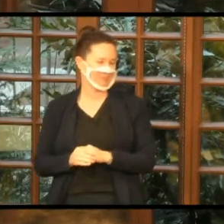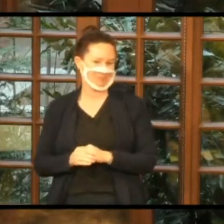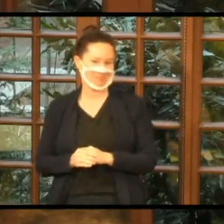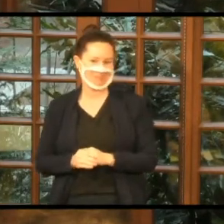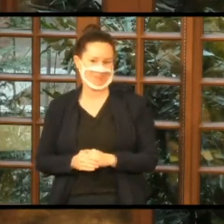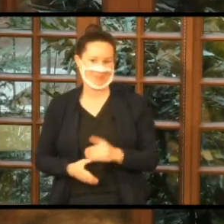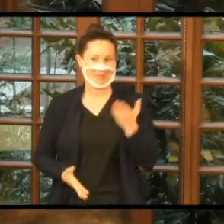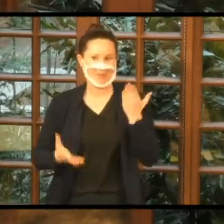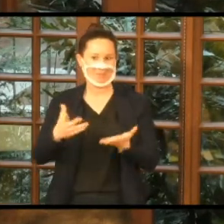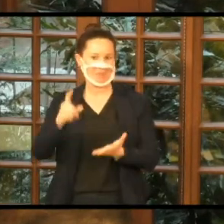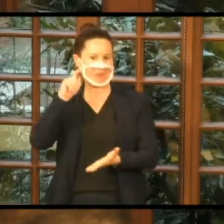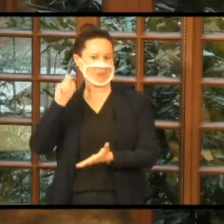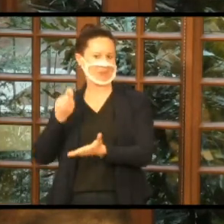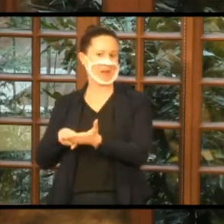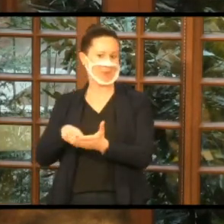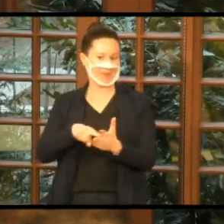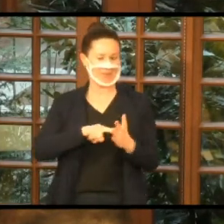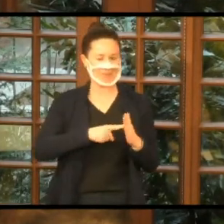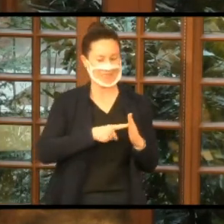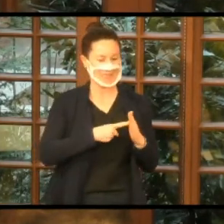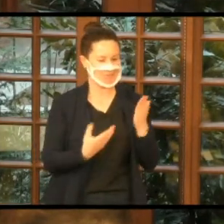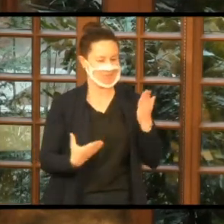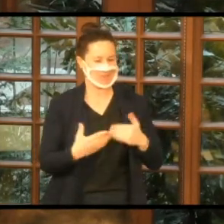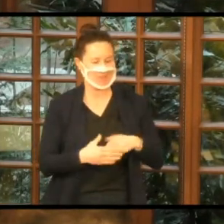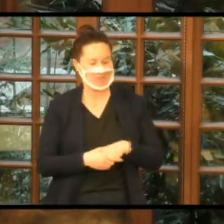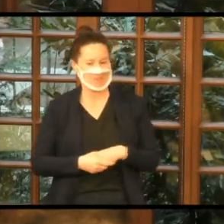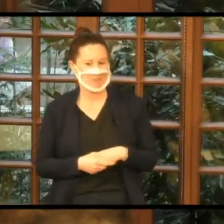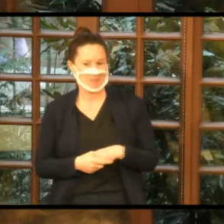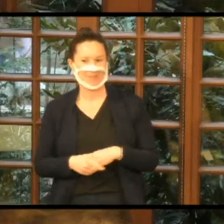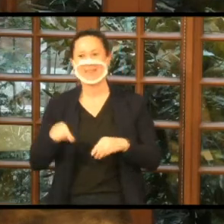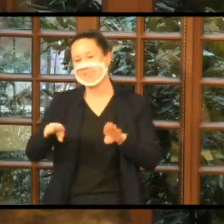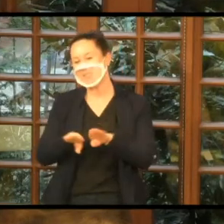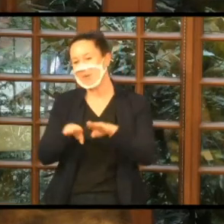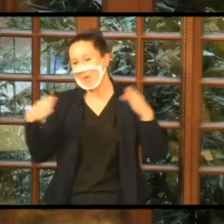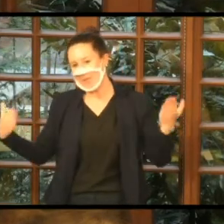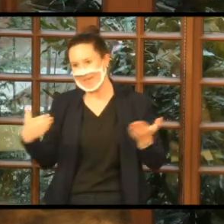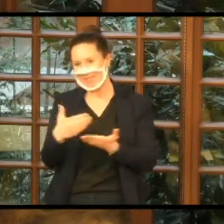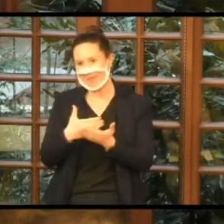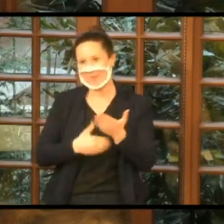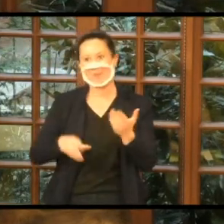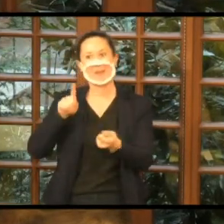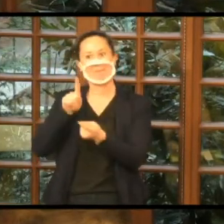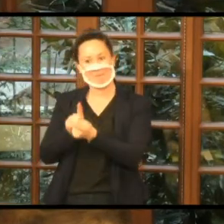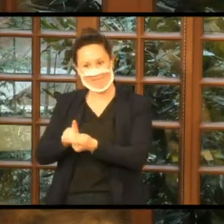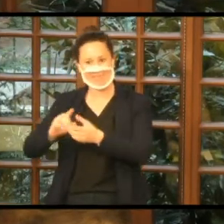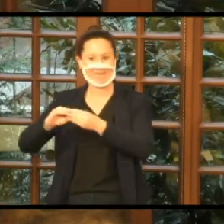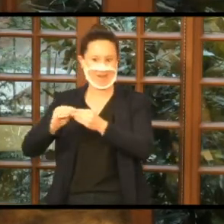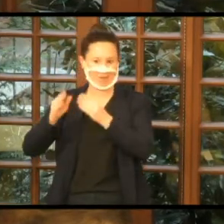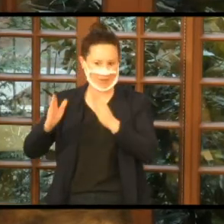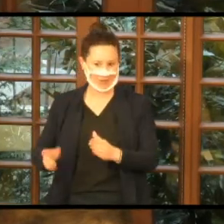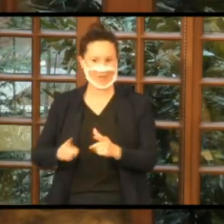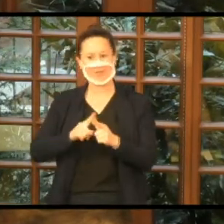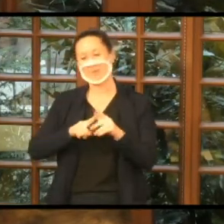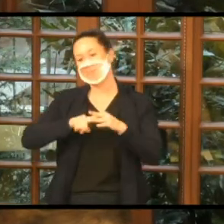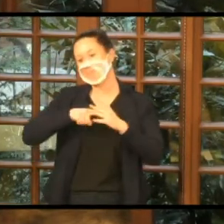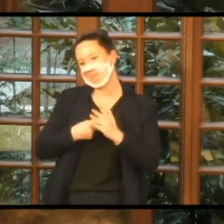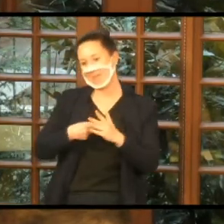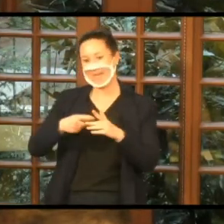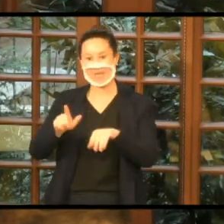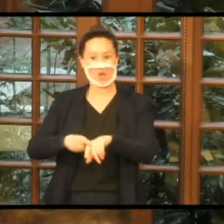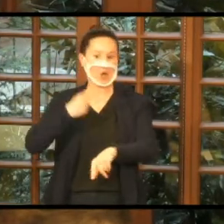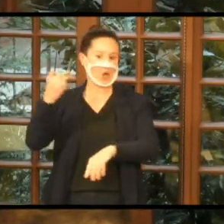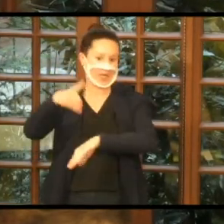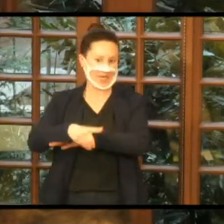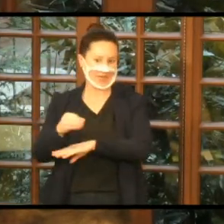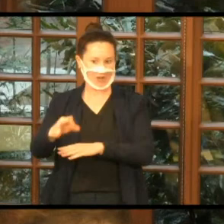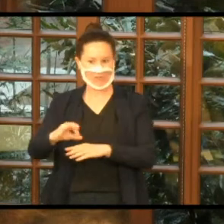Maybe you'll spot one in the beginning. But this is the opening where we meet our narrator and begin the long night of the